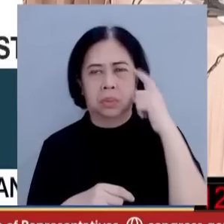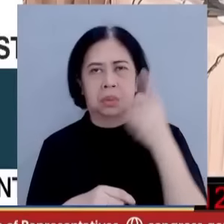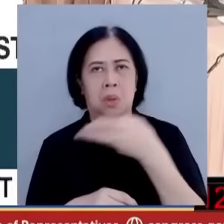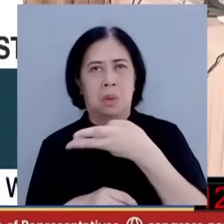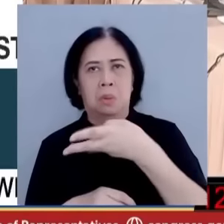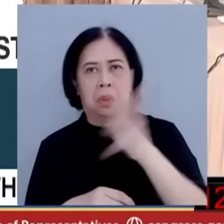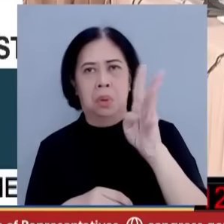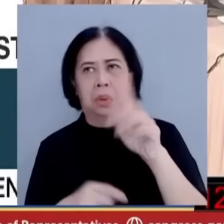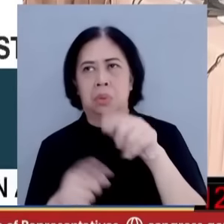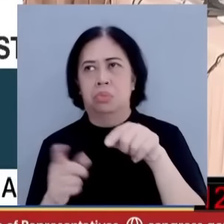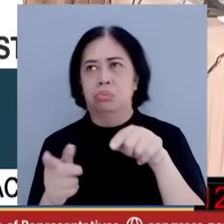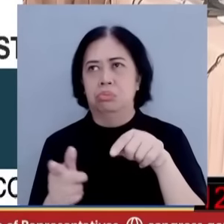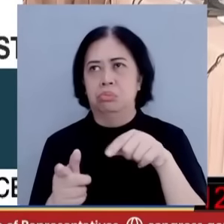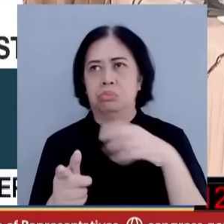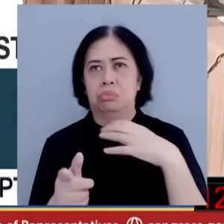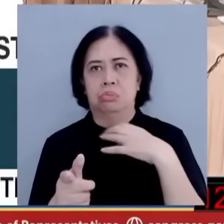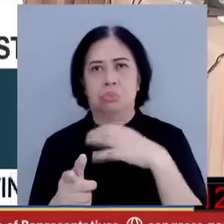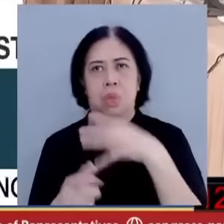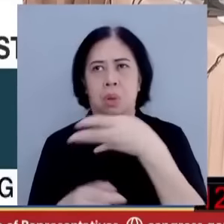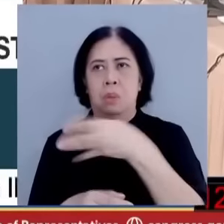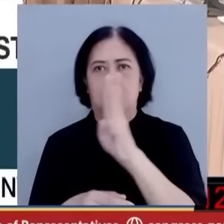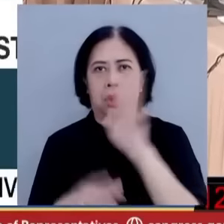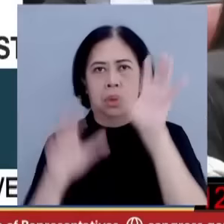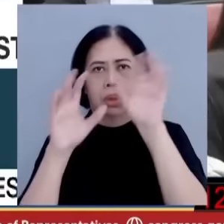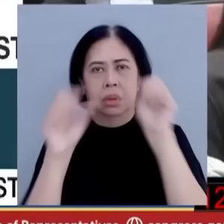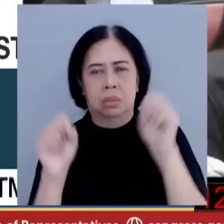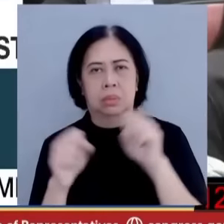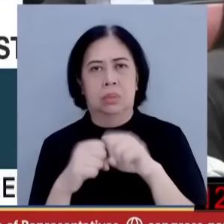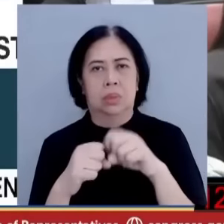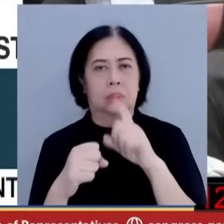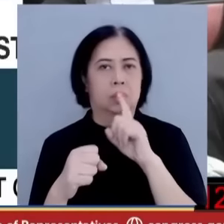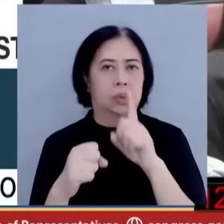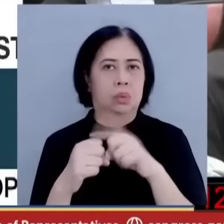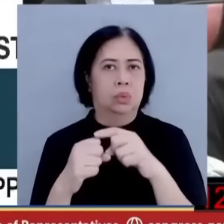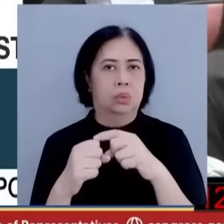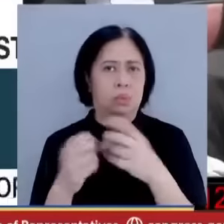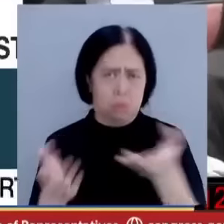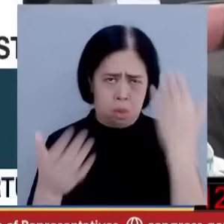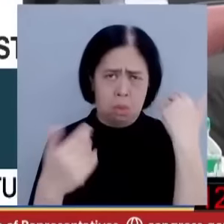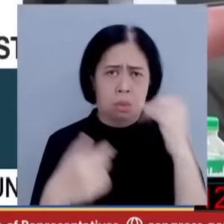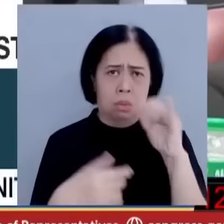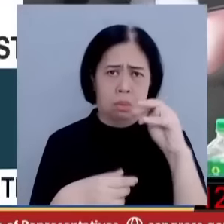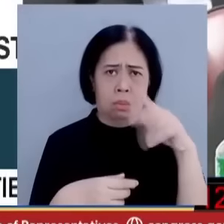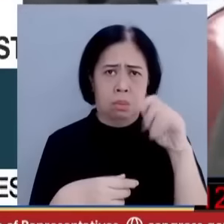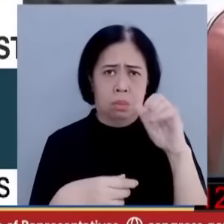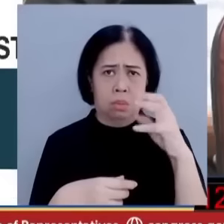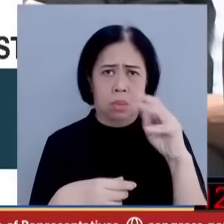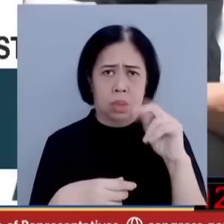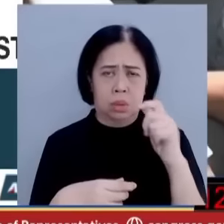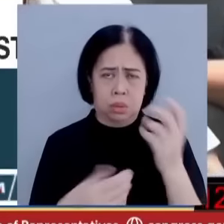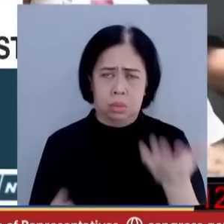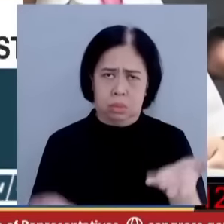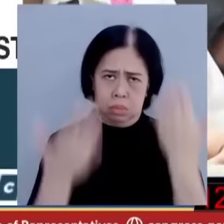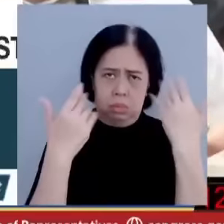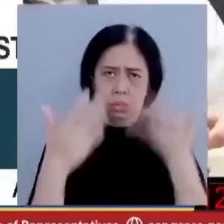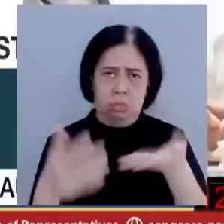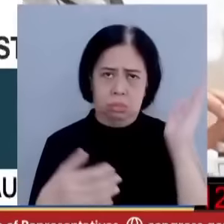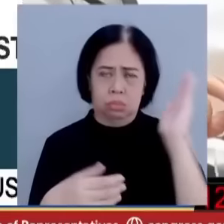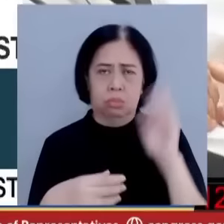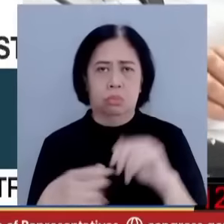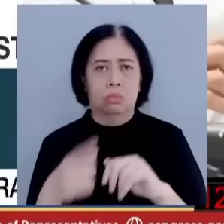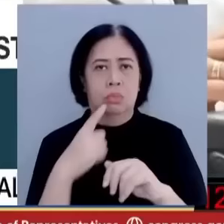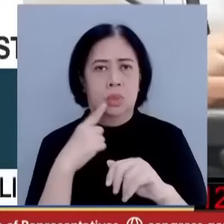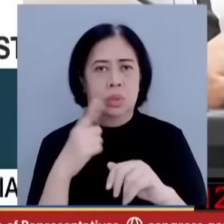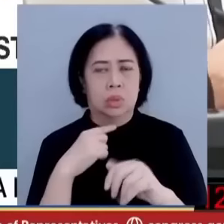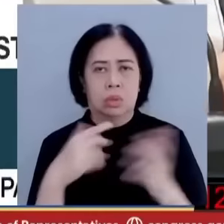They're taunting the president to actually pursue impeachment and even with this file a